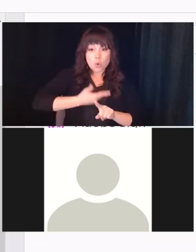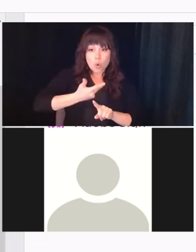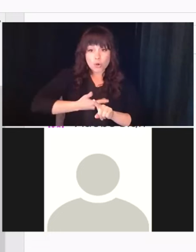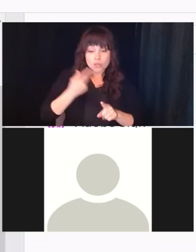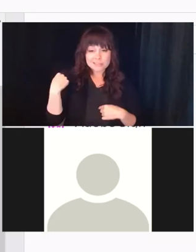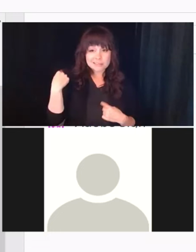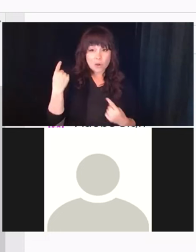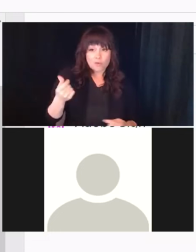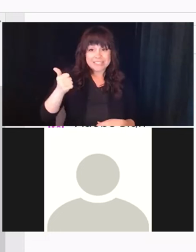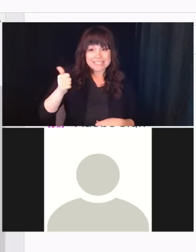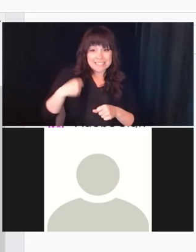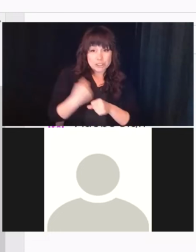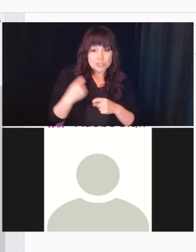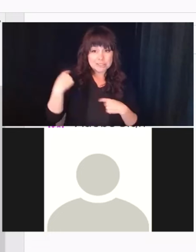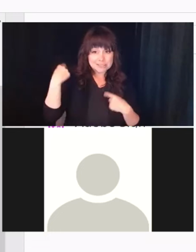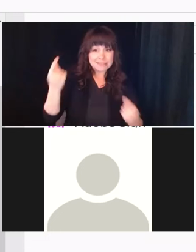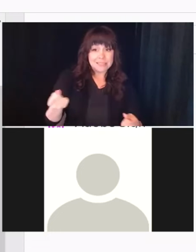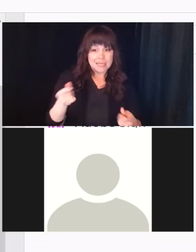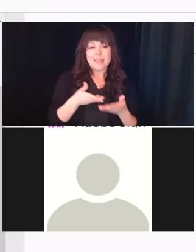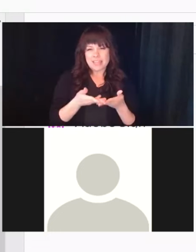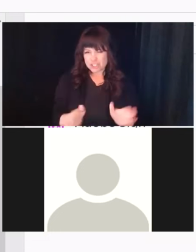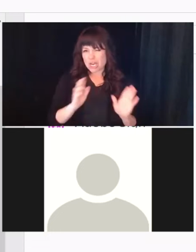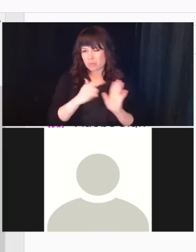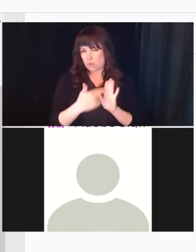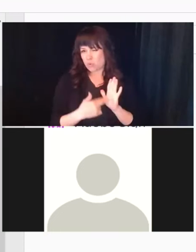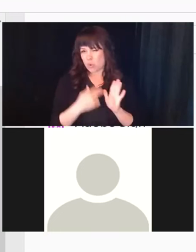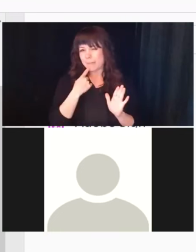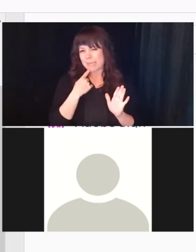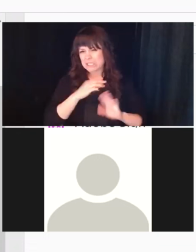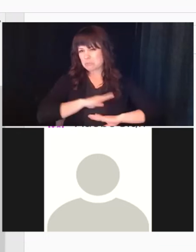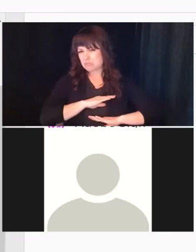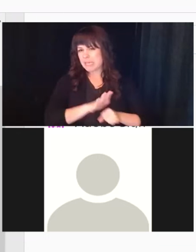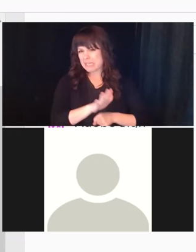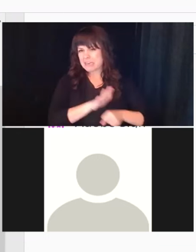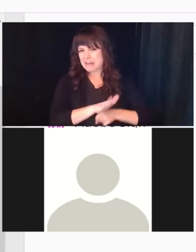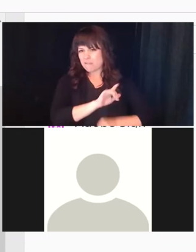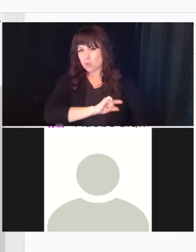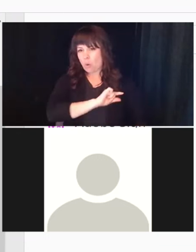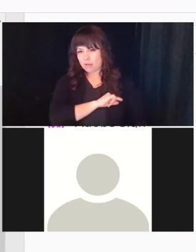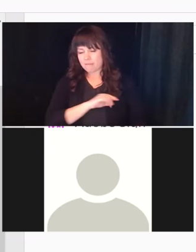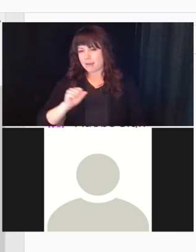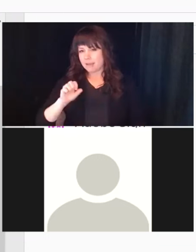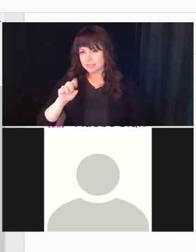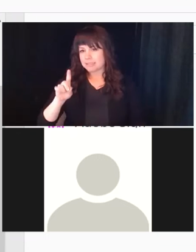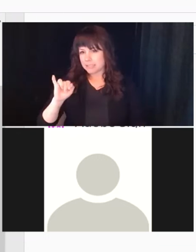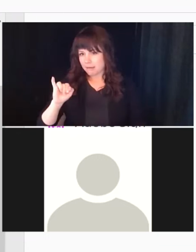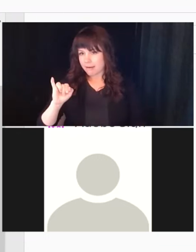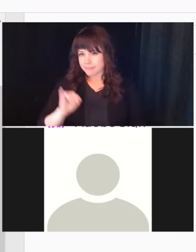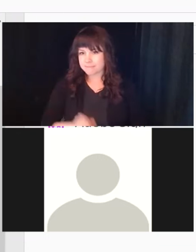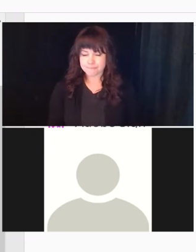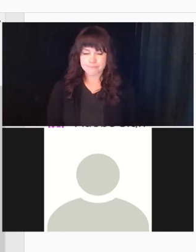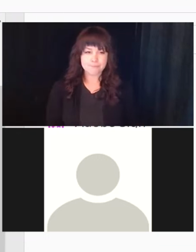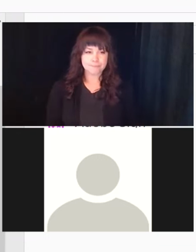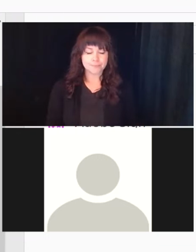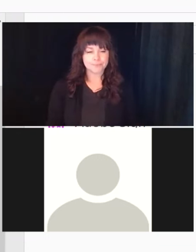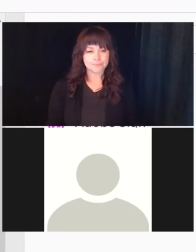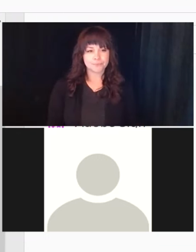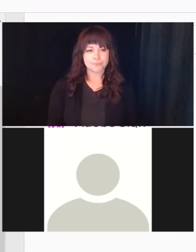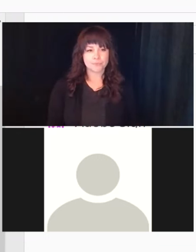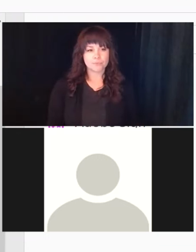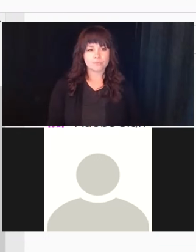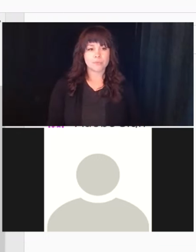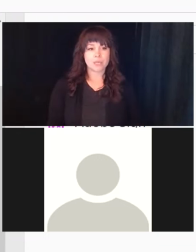worked, general rule is that they would earn enough to qualify for SSDI, all right? But the younger